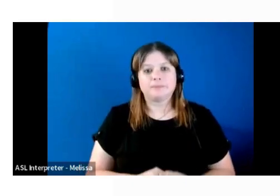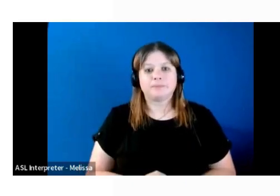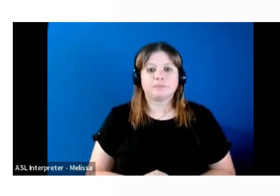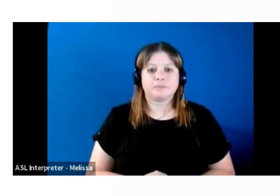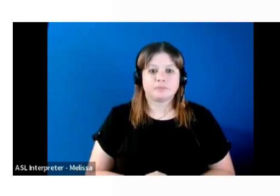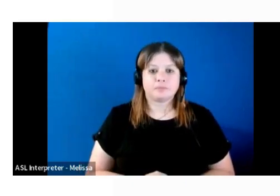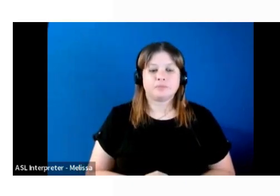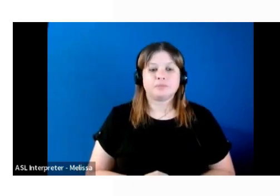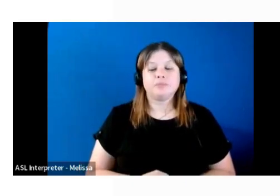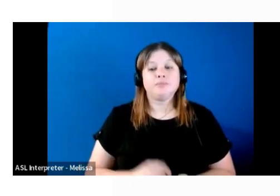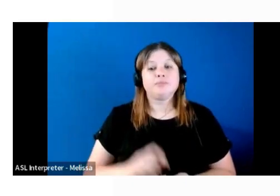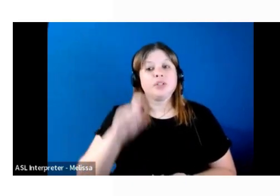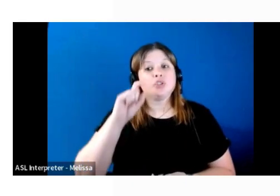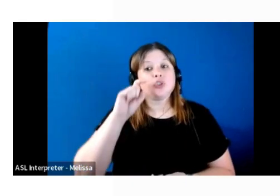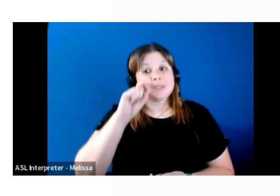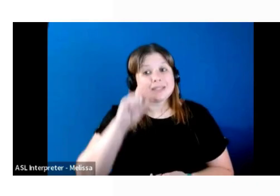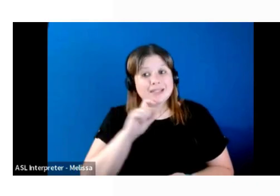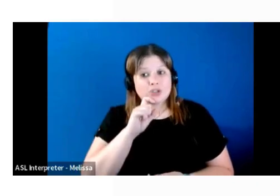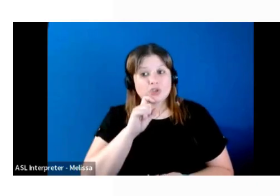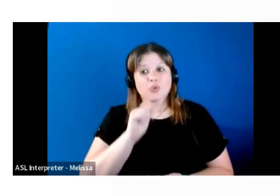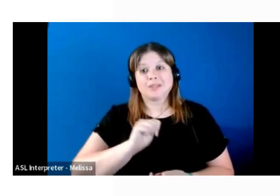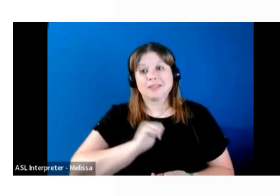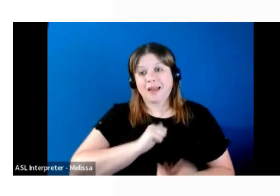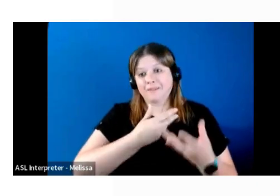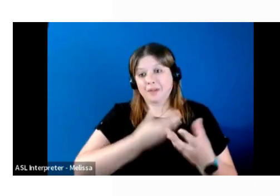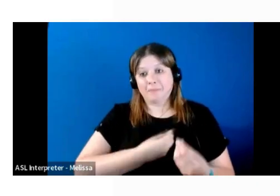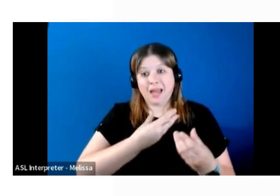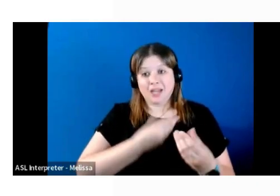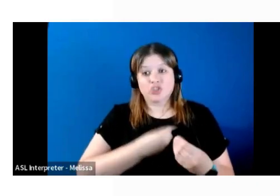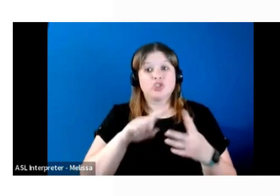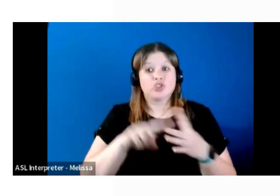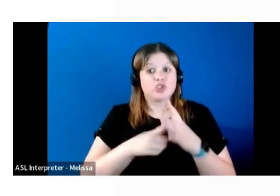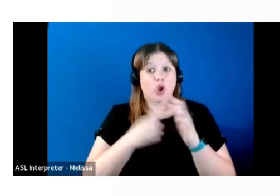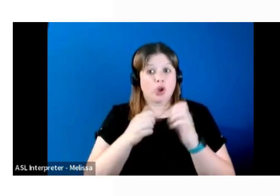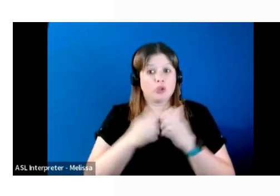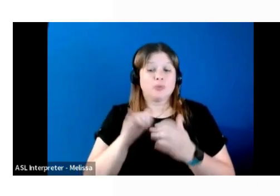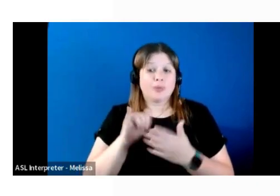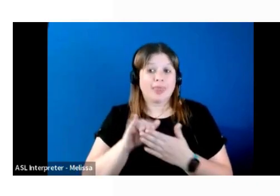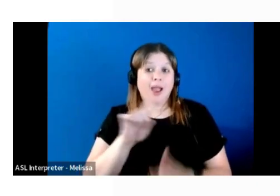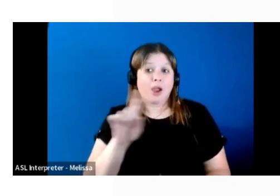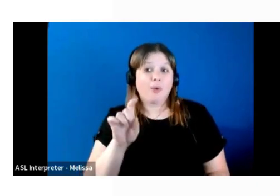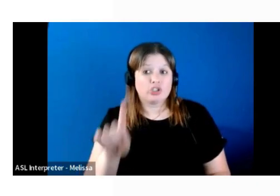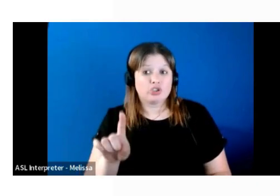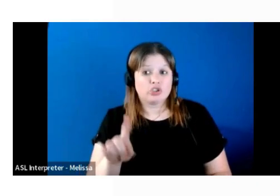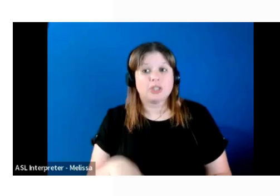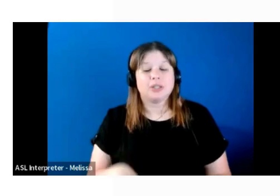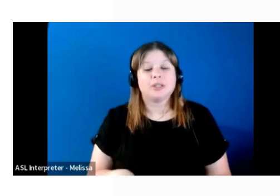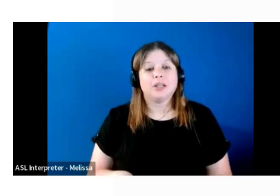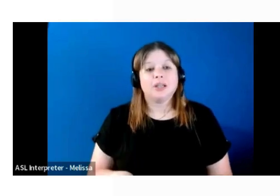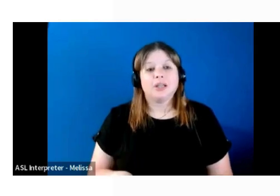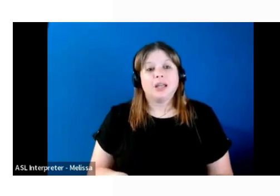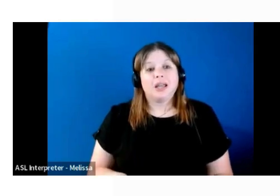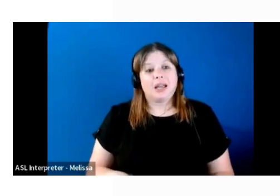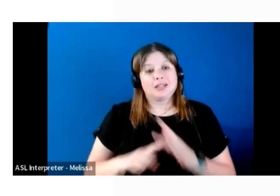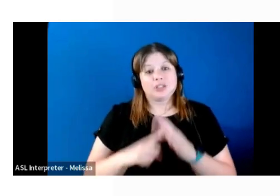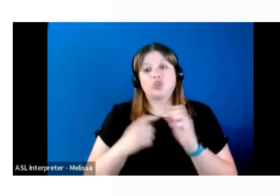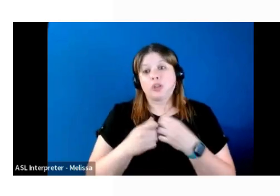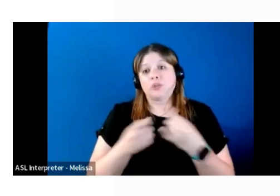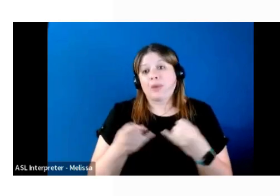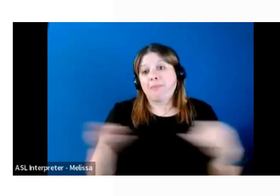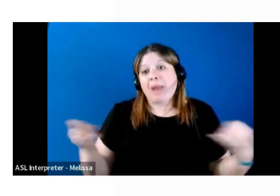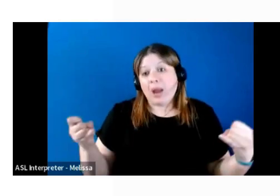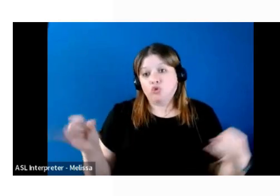So sexual self-compassion starts with that question, and it also starts with